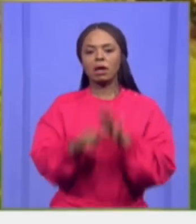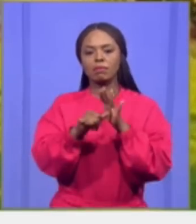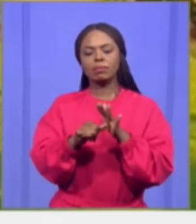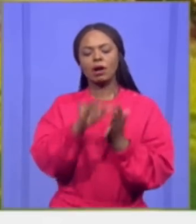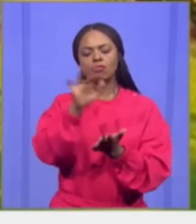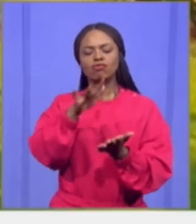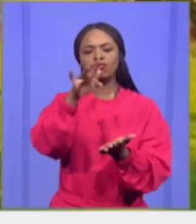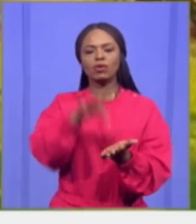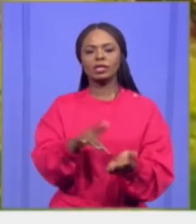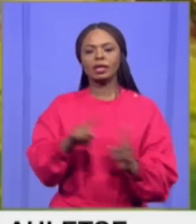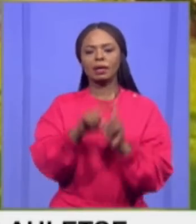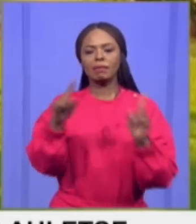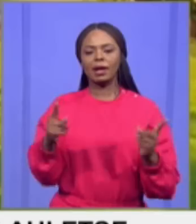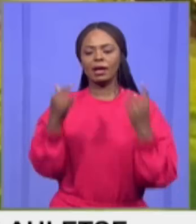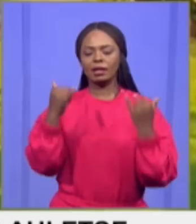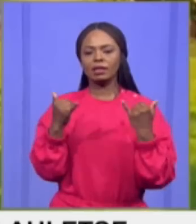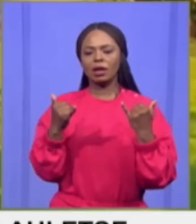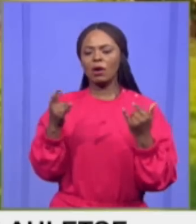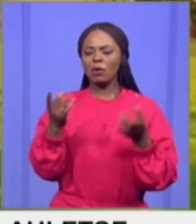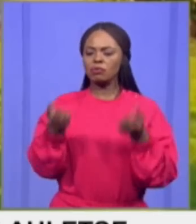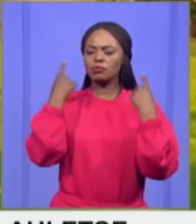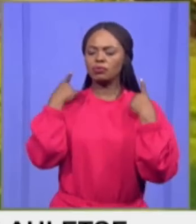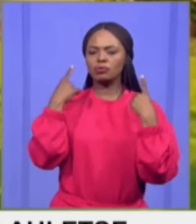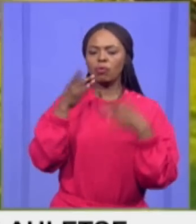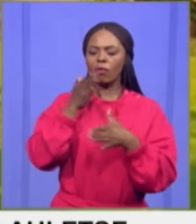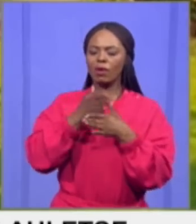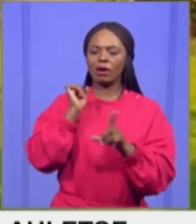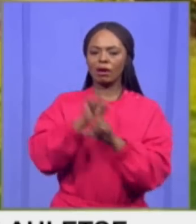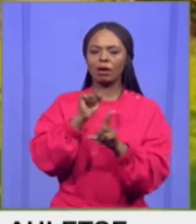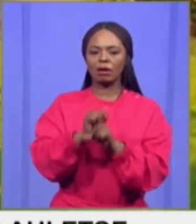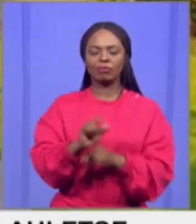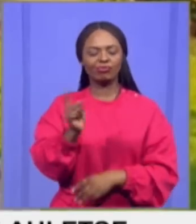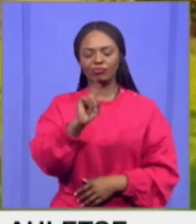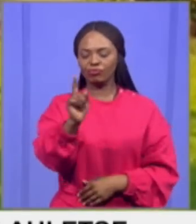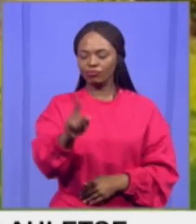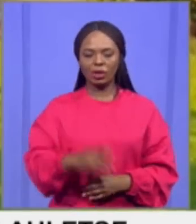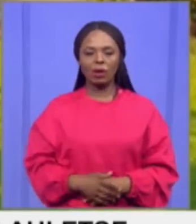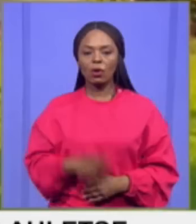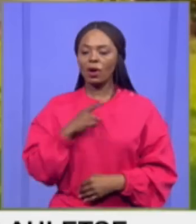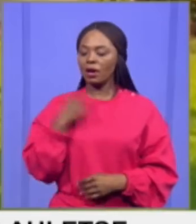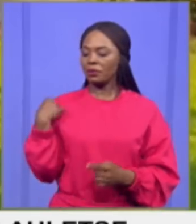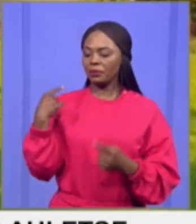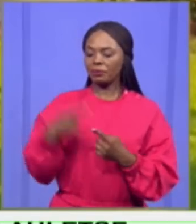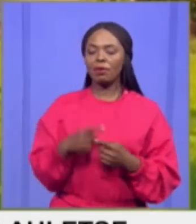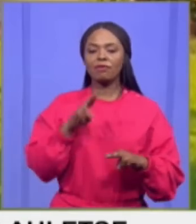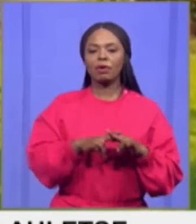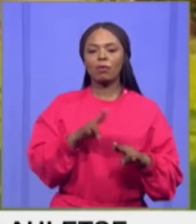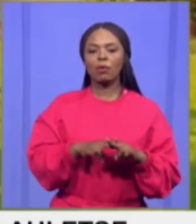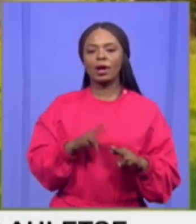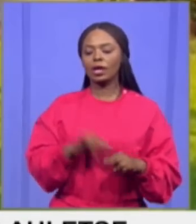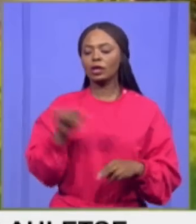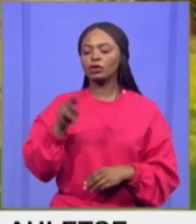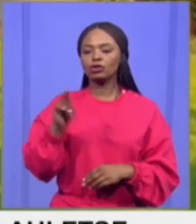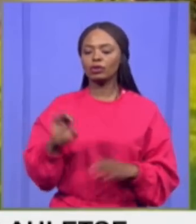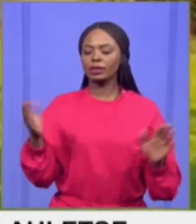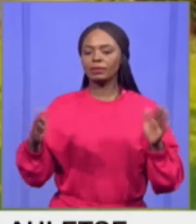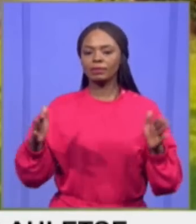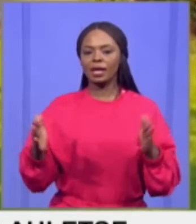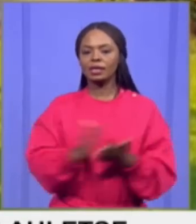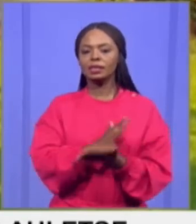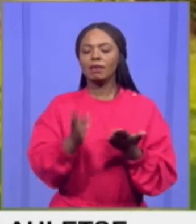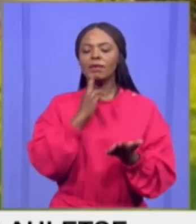the interests of the coalition. We've seen that from February until June, there were certain reports that didn't